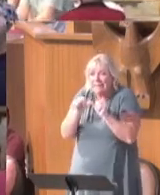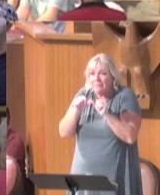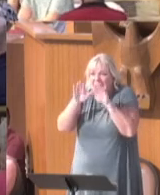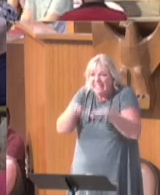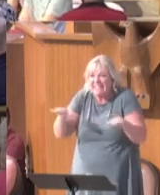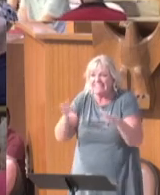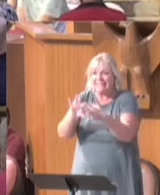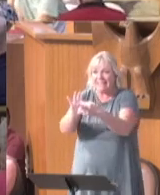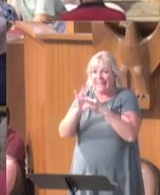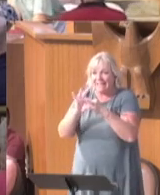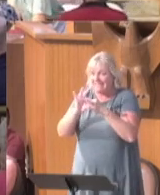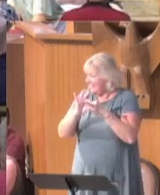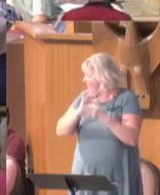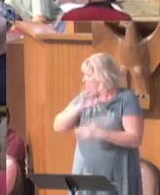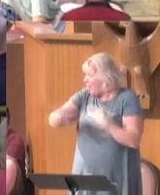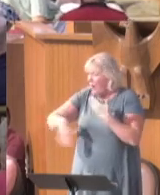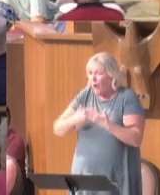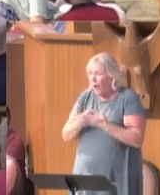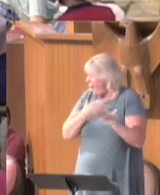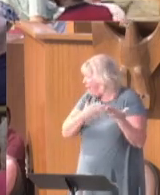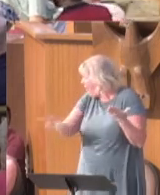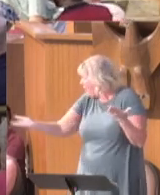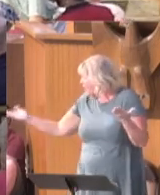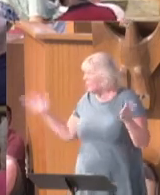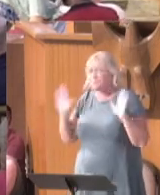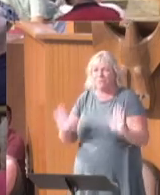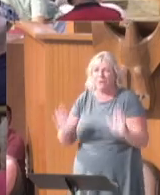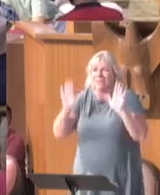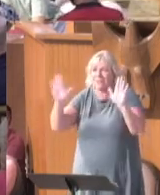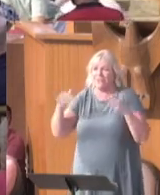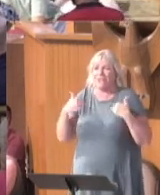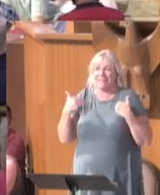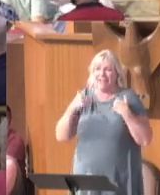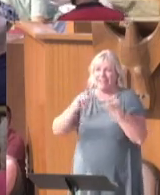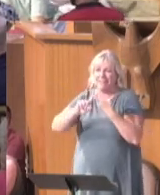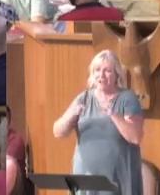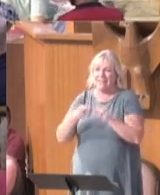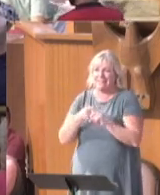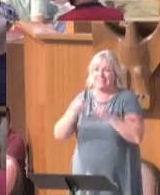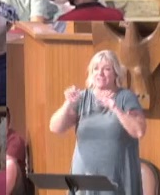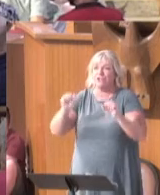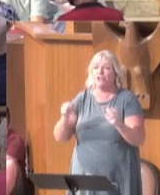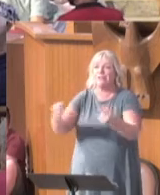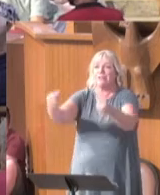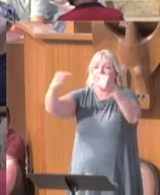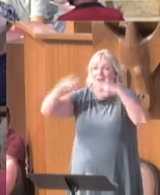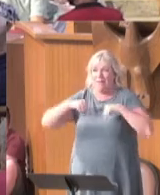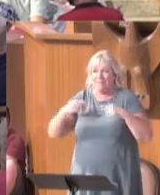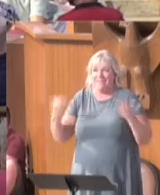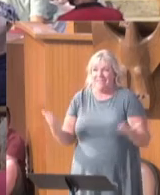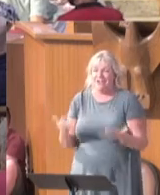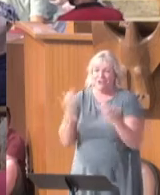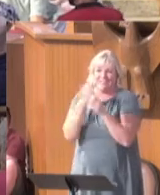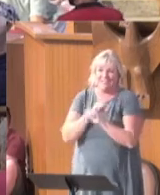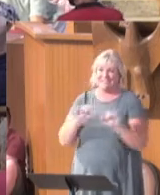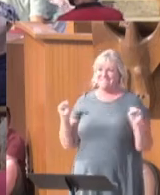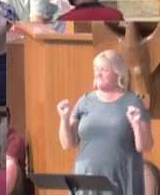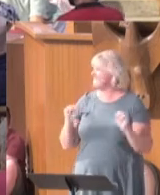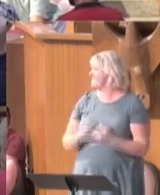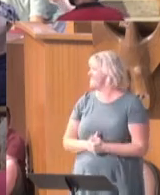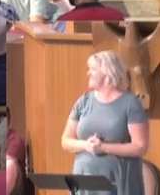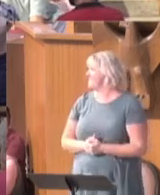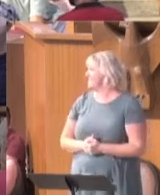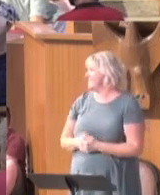that all of these wonderful young friends could end up here safe and sound. So Brian and